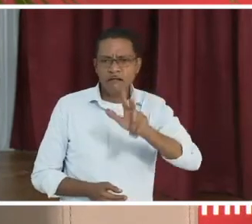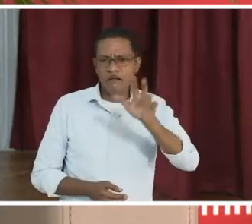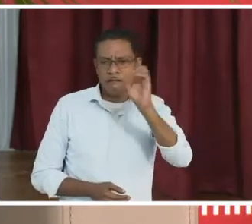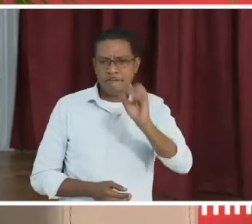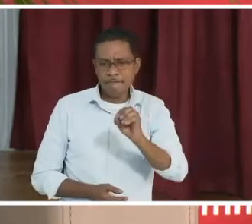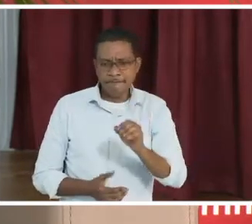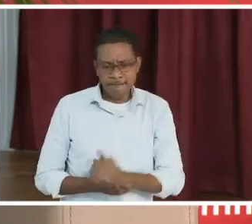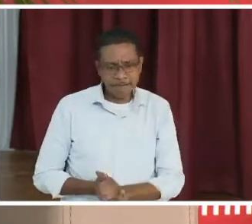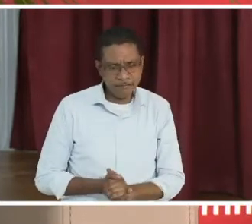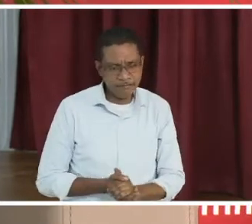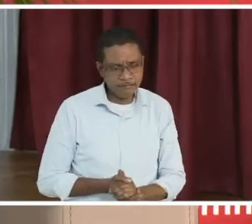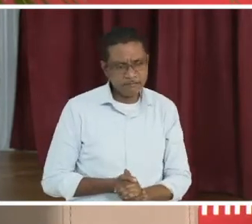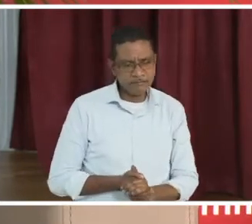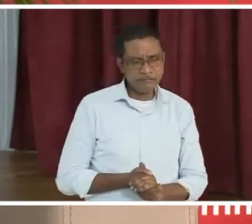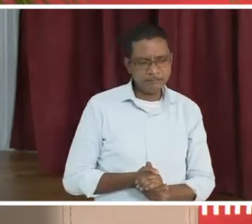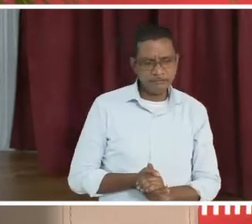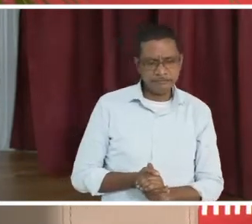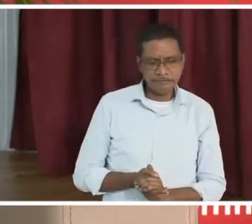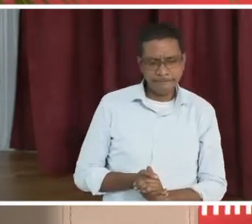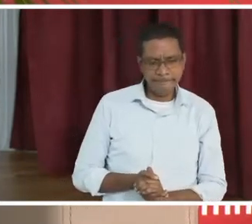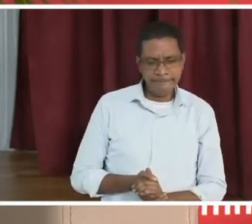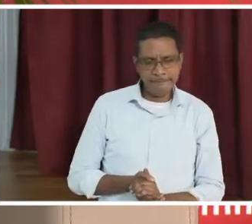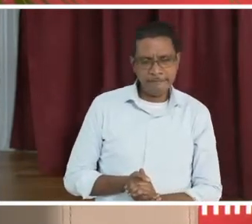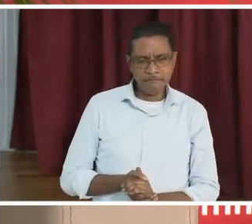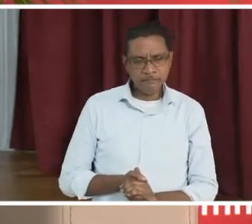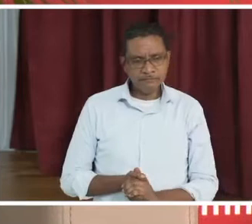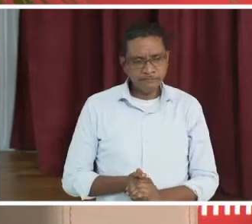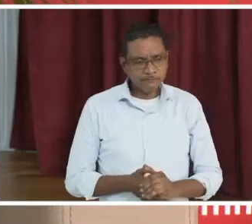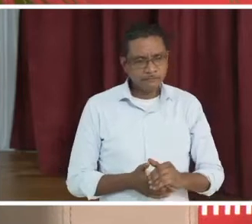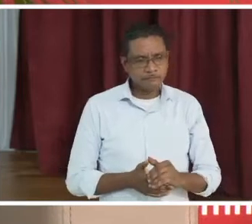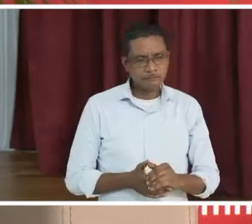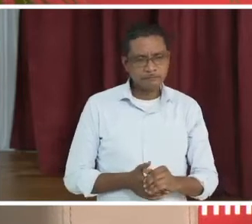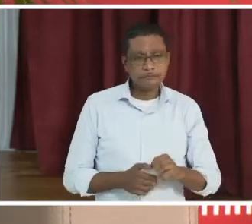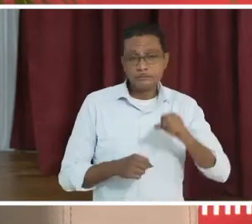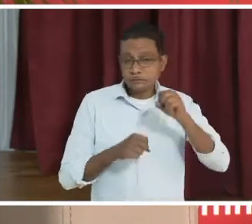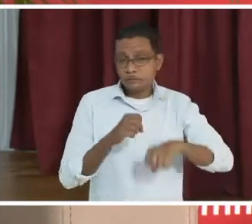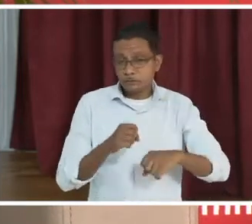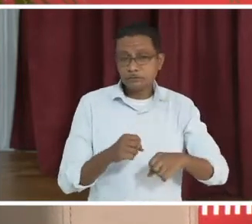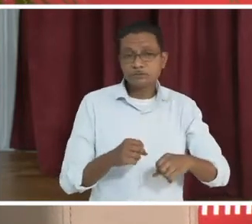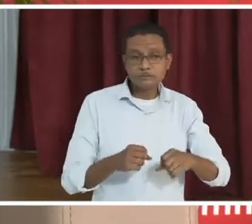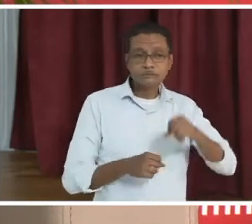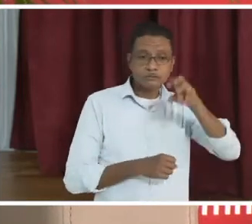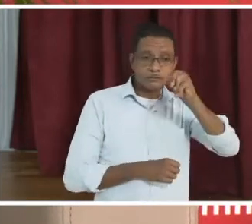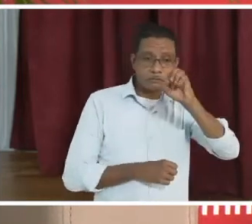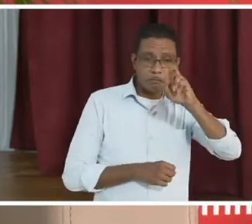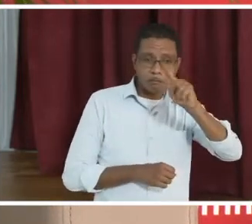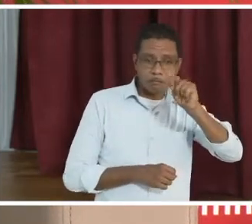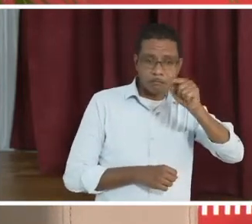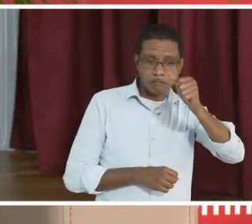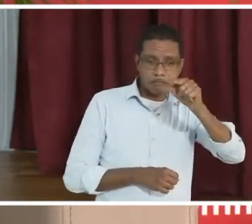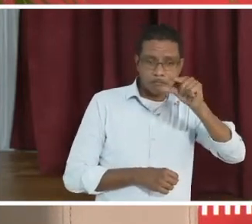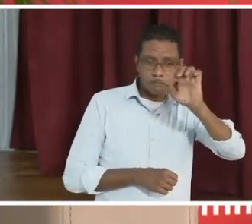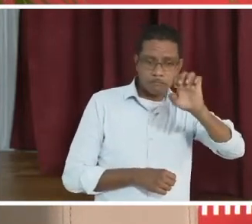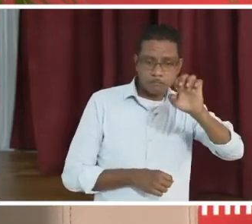in this case says that you don't have any loans. So the mortgage makes up that 33 1/3% of your